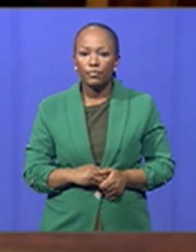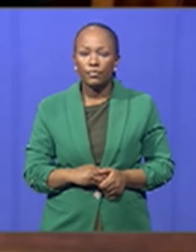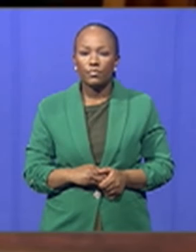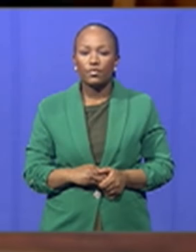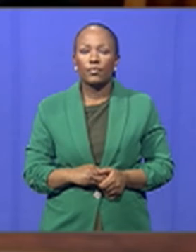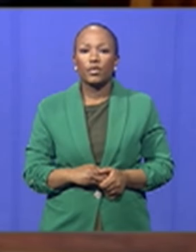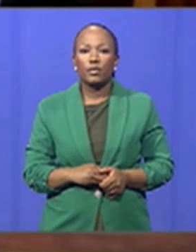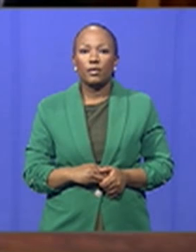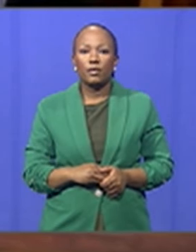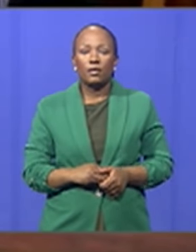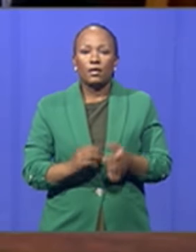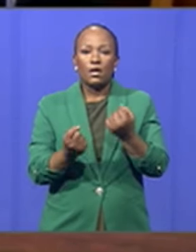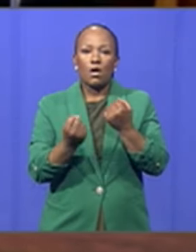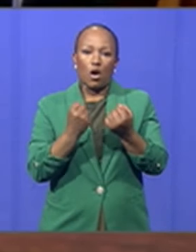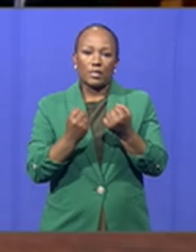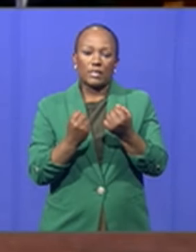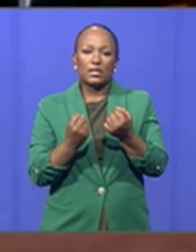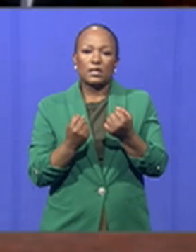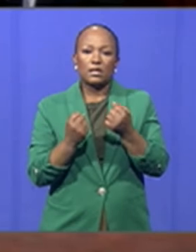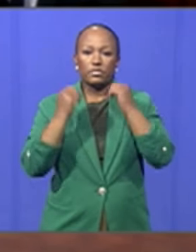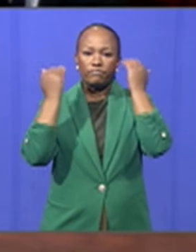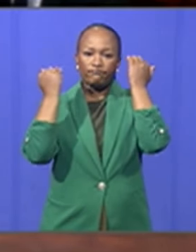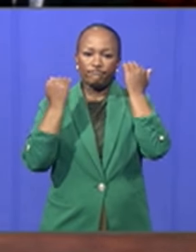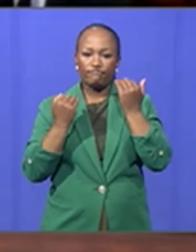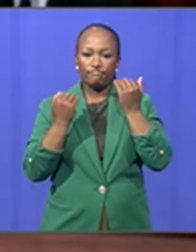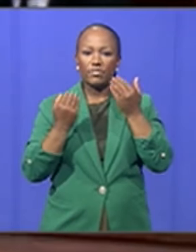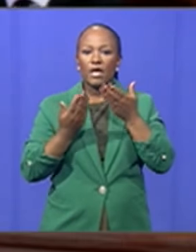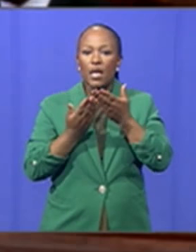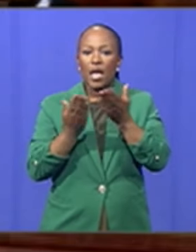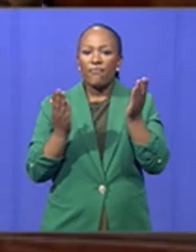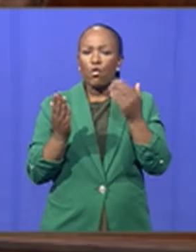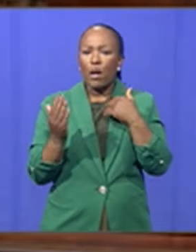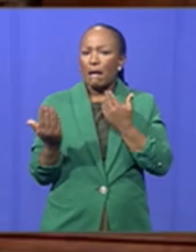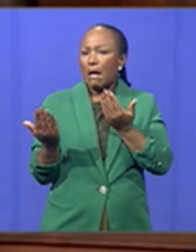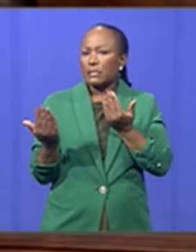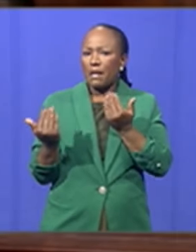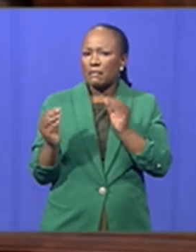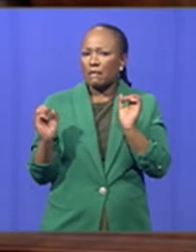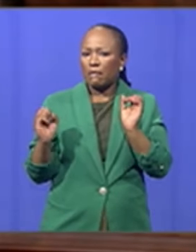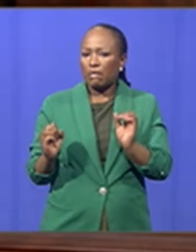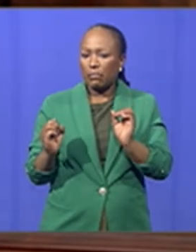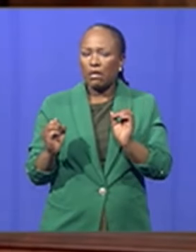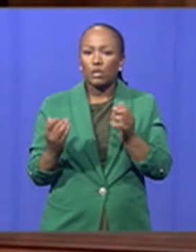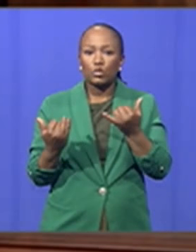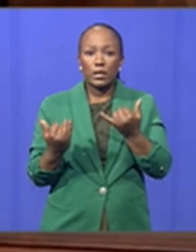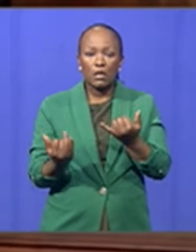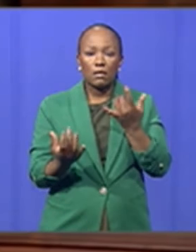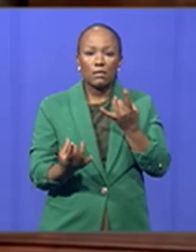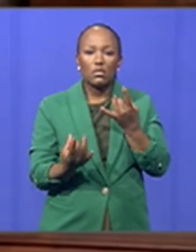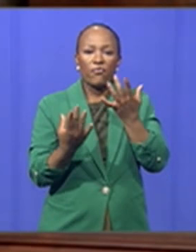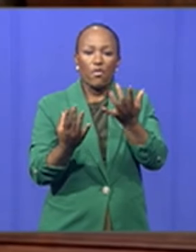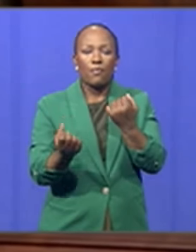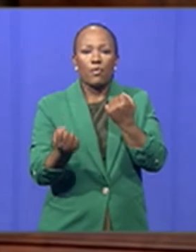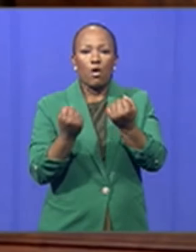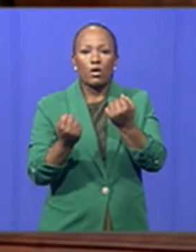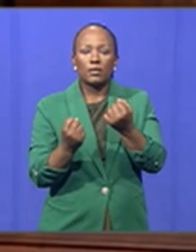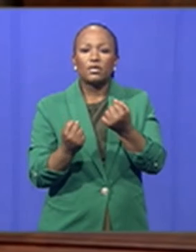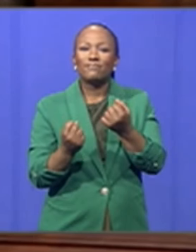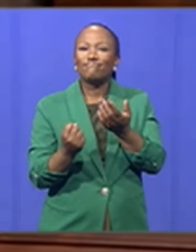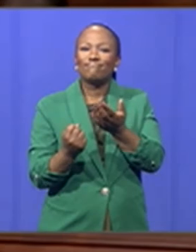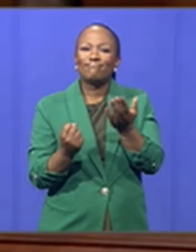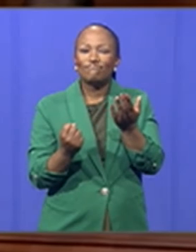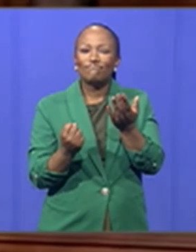Le hono kgorotsheko ya magistrata e buletše seo mang le mang a bego a se a se letela go ya ka tshedimošo yo e tlišitšego pele ga kgorotsheko mabapi le go thubiwa mo